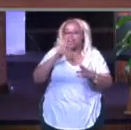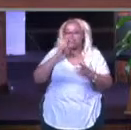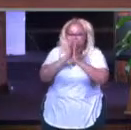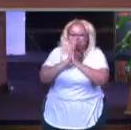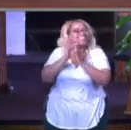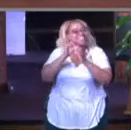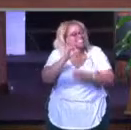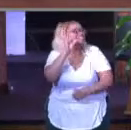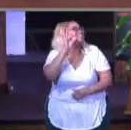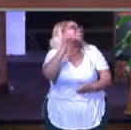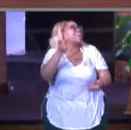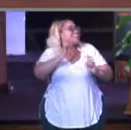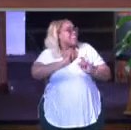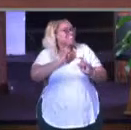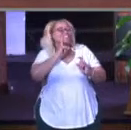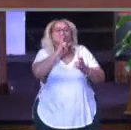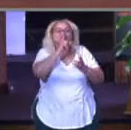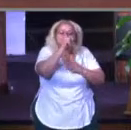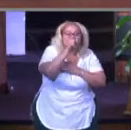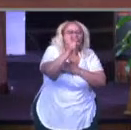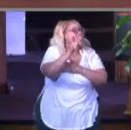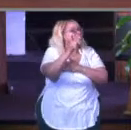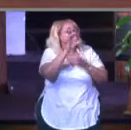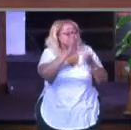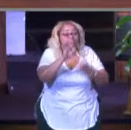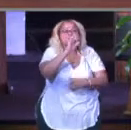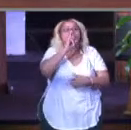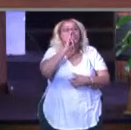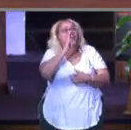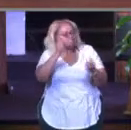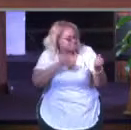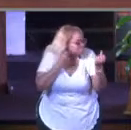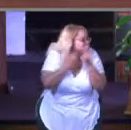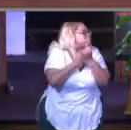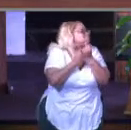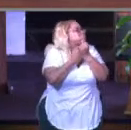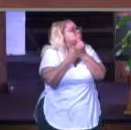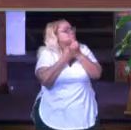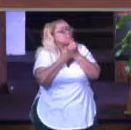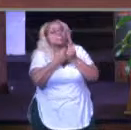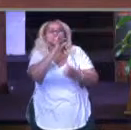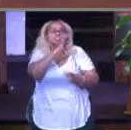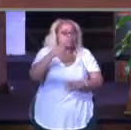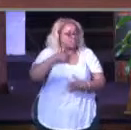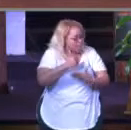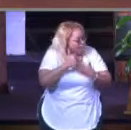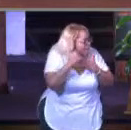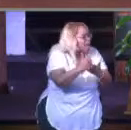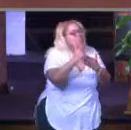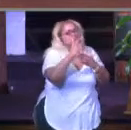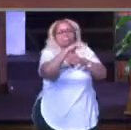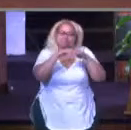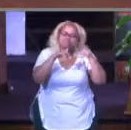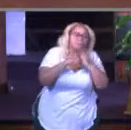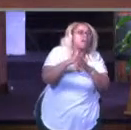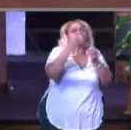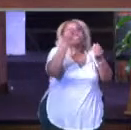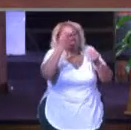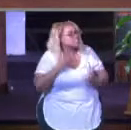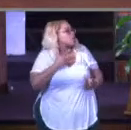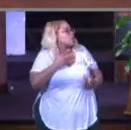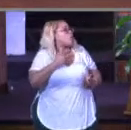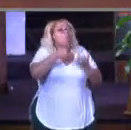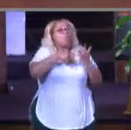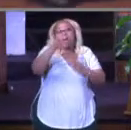how to pray. The Spirit leads us into all truth. The Spirit is our advocate. The Spirit is our helper. The Spirit is our comforter. The Spirit tells